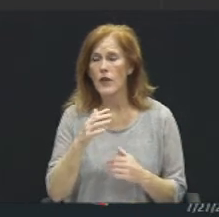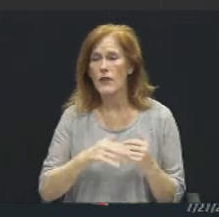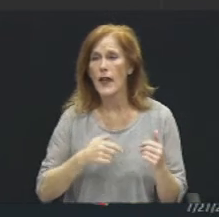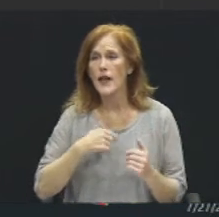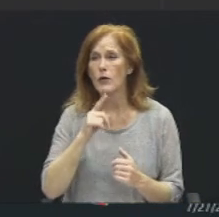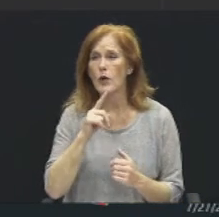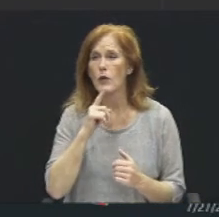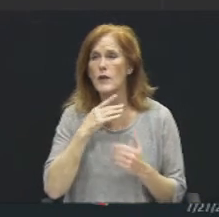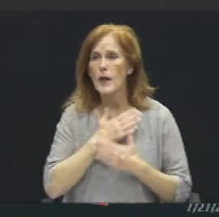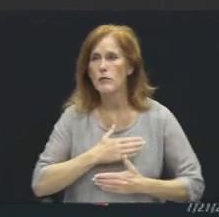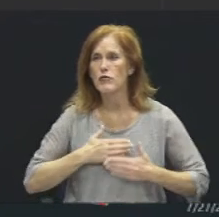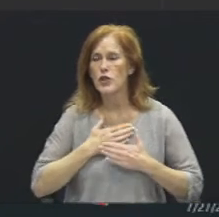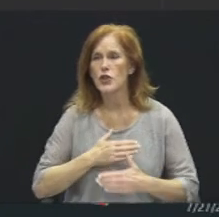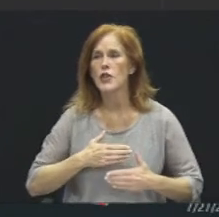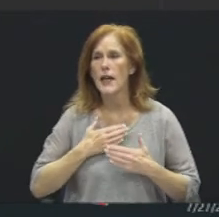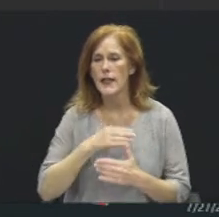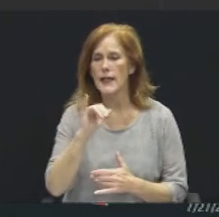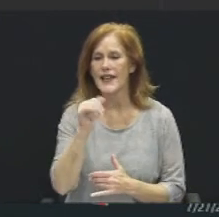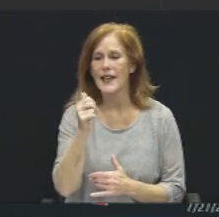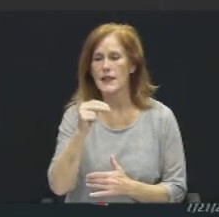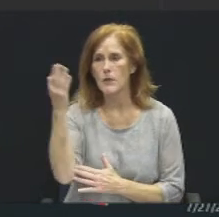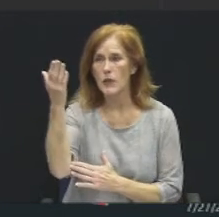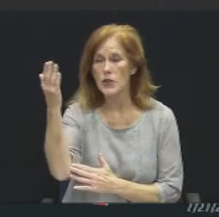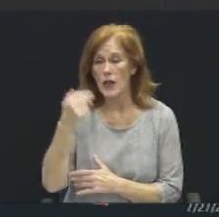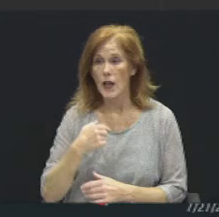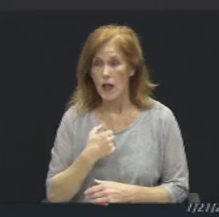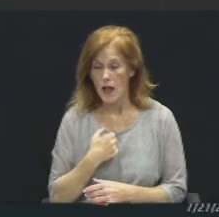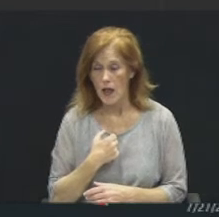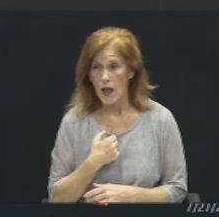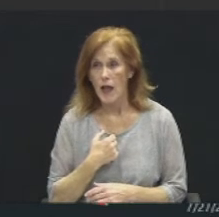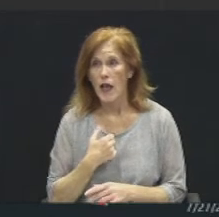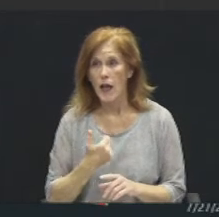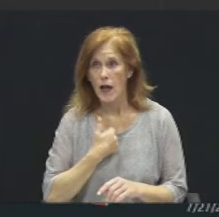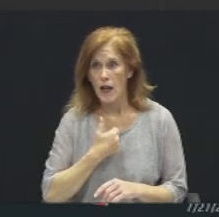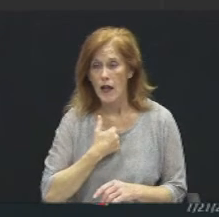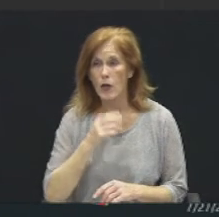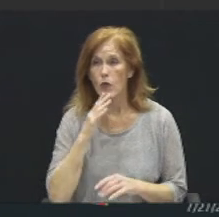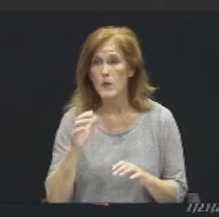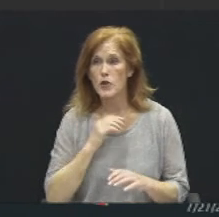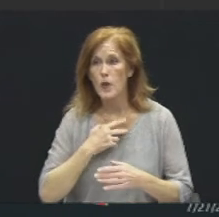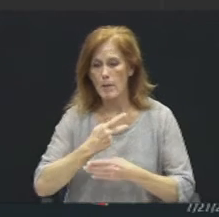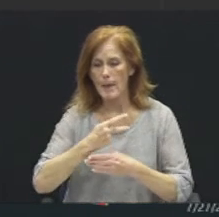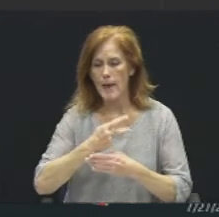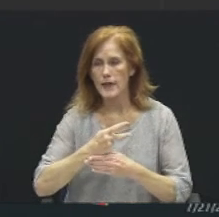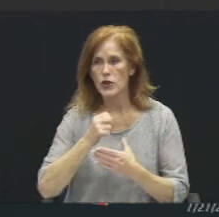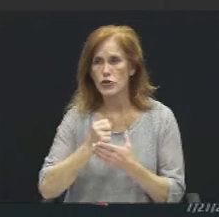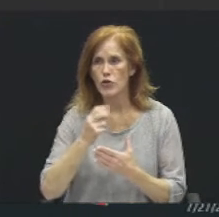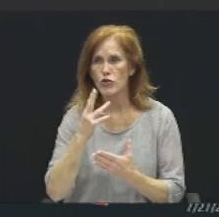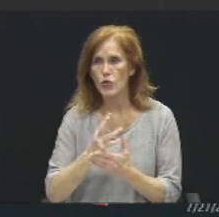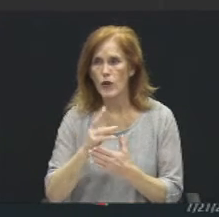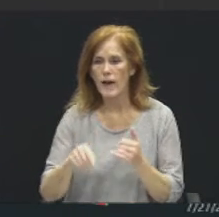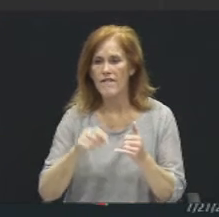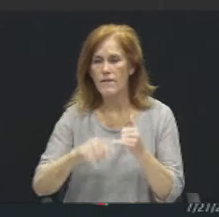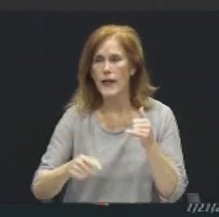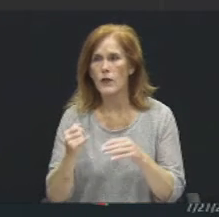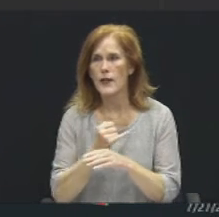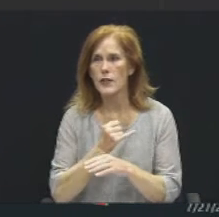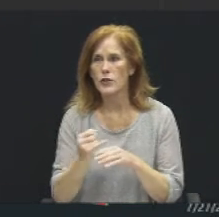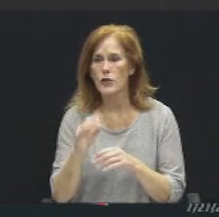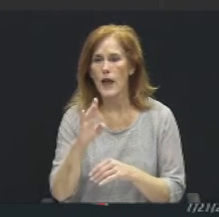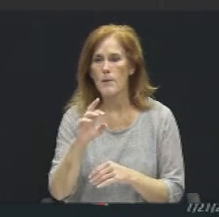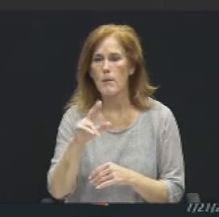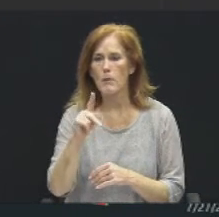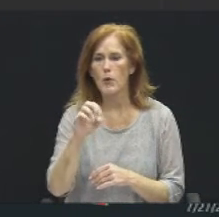really appreciated Ian's presentation. And I'm actually going to be doing my Master of Social Work final internship at Burke High